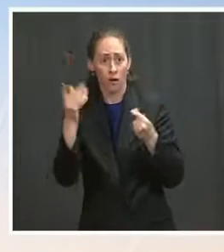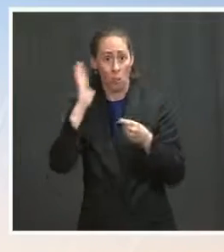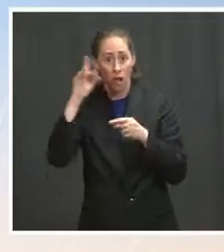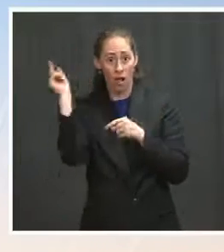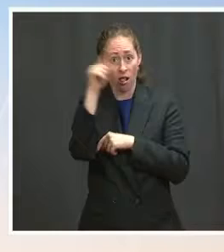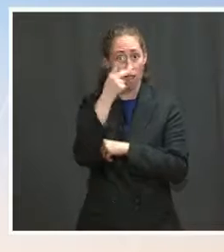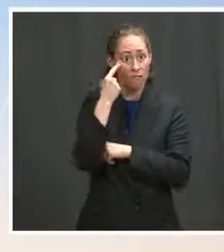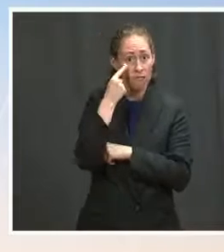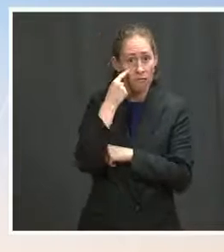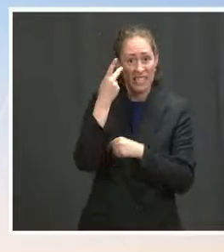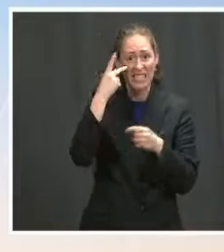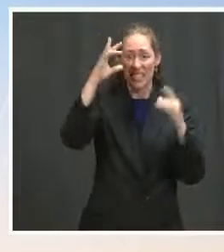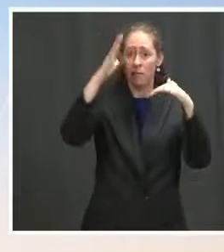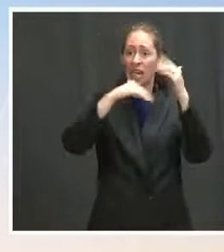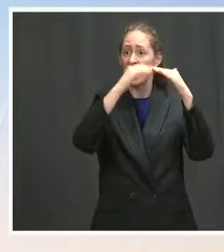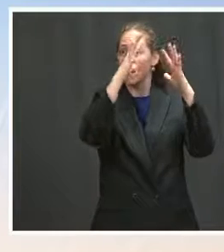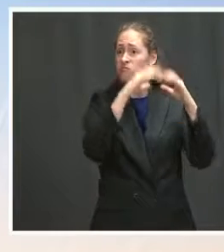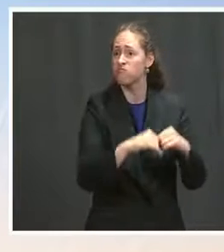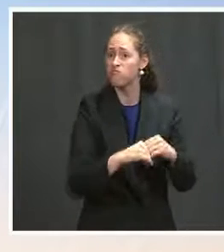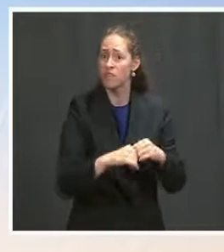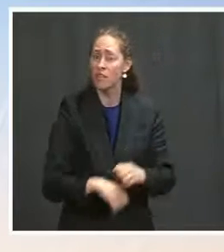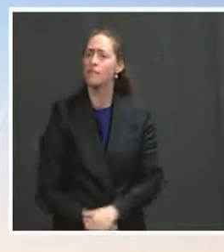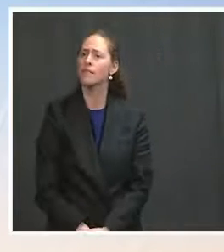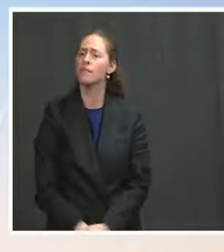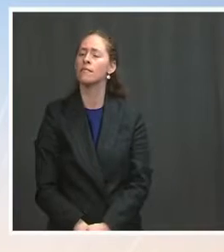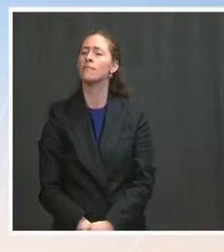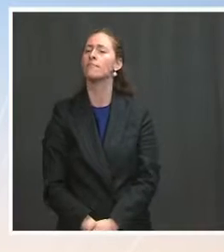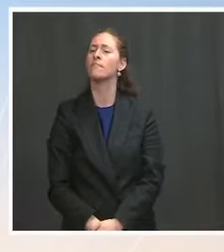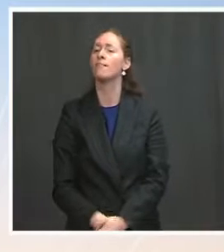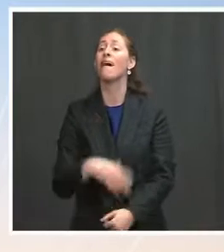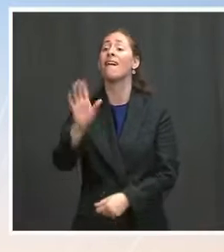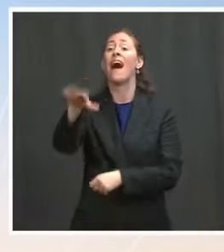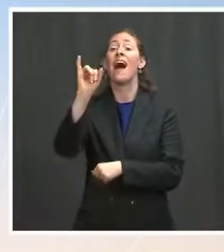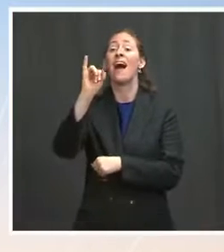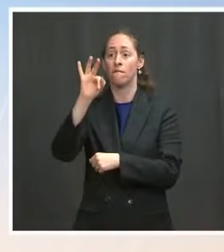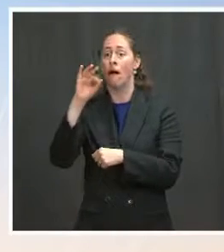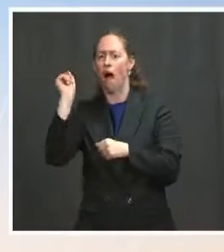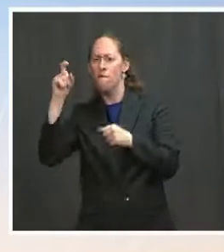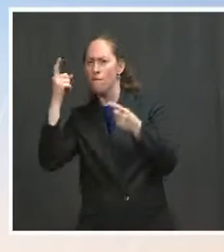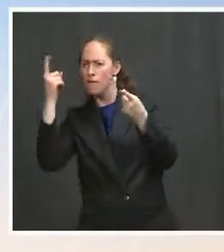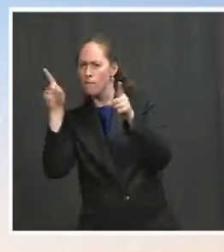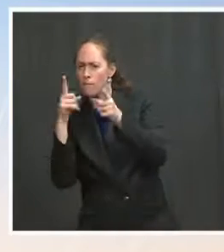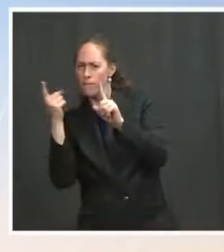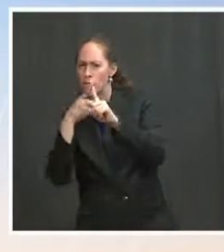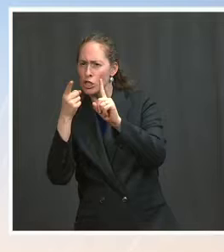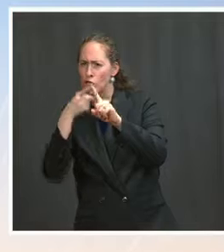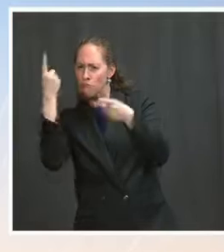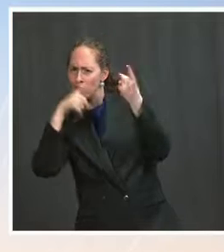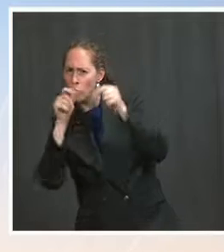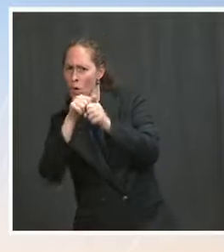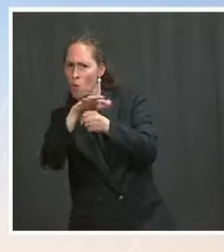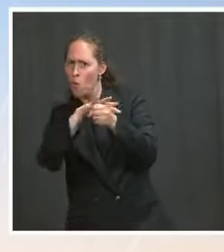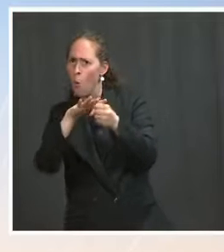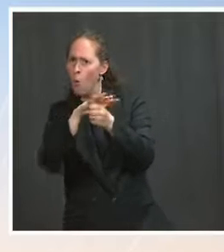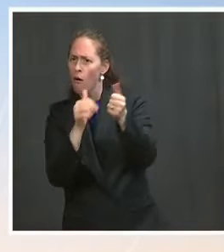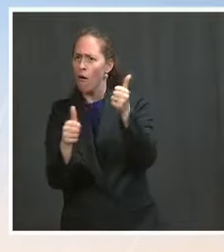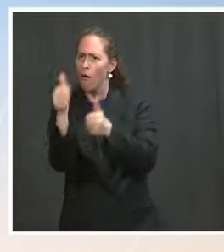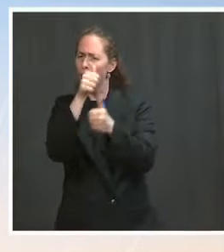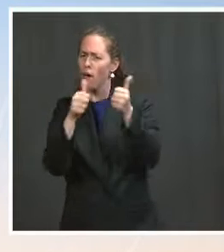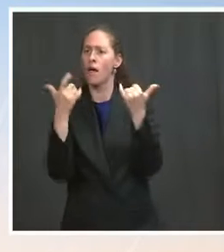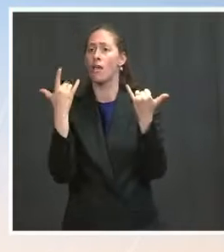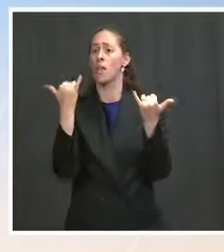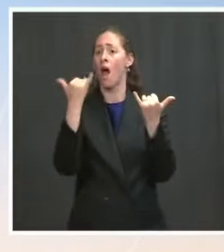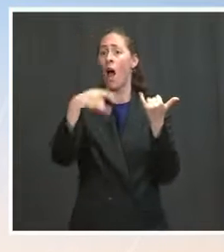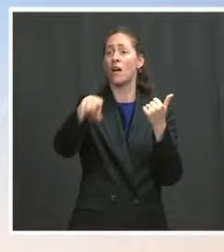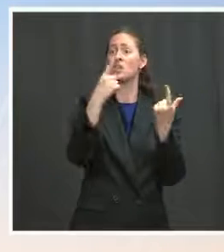done in coordination and cooperation with local authorities. As you know, and you all have been covering this closely, right now we're in a rescue and recovery phase of